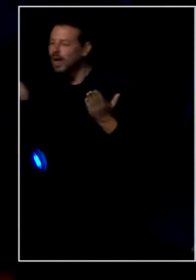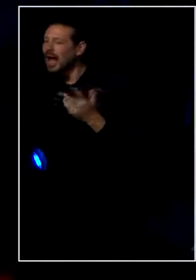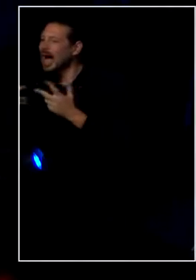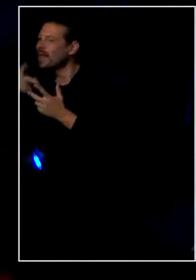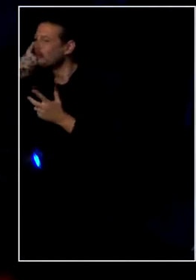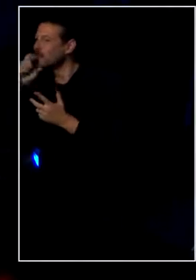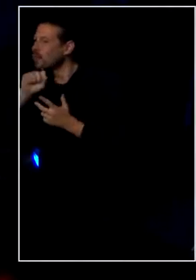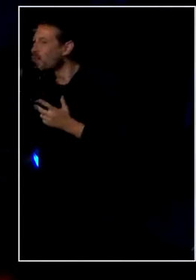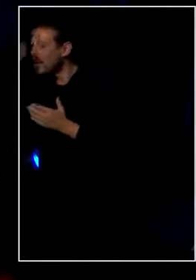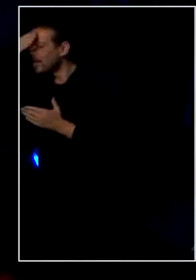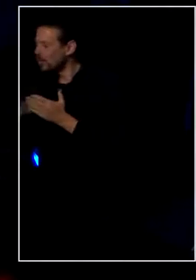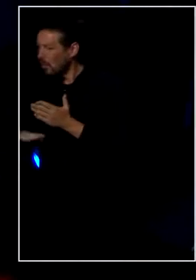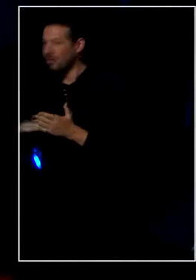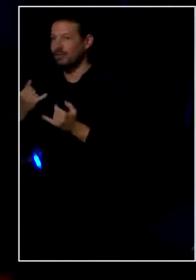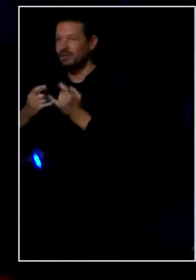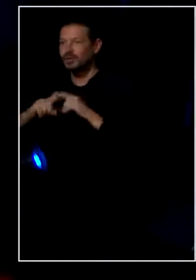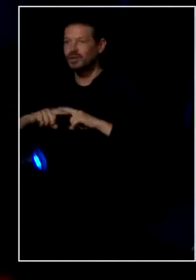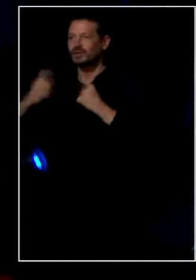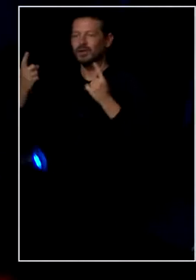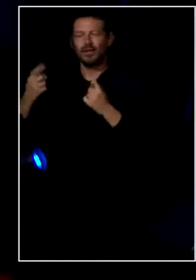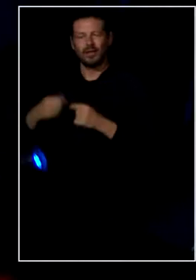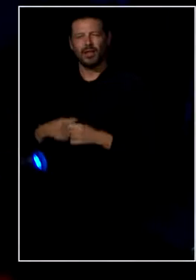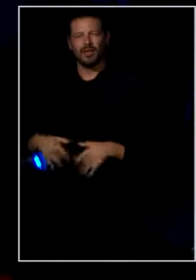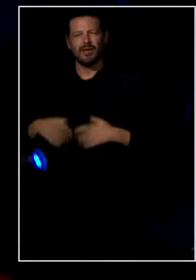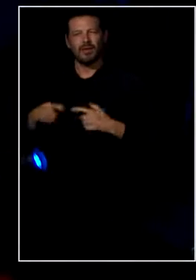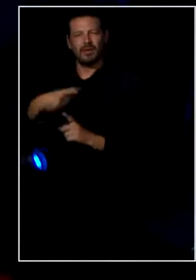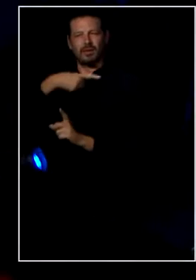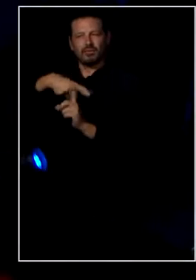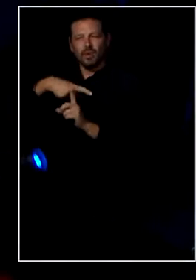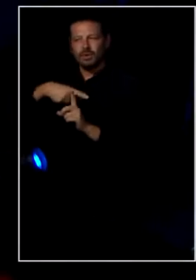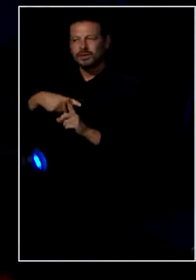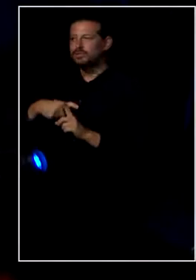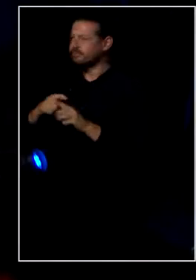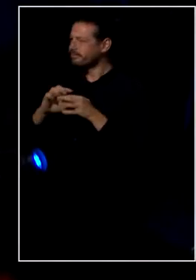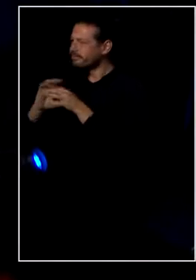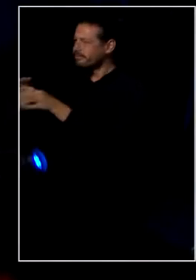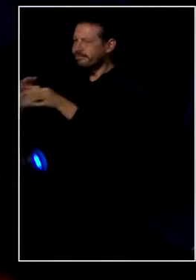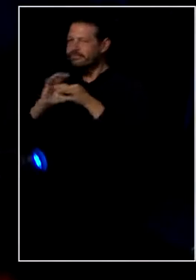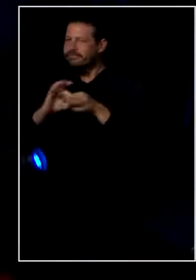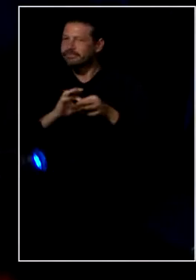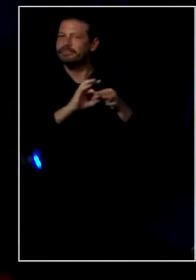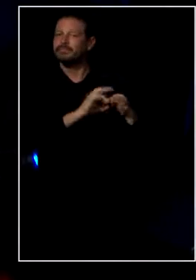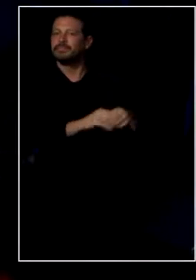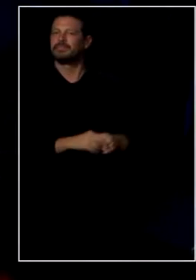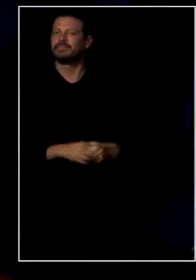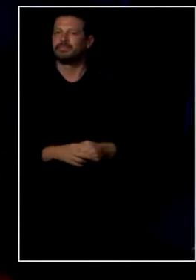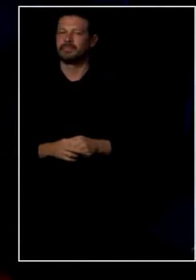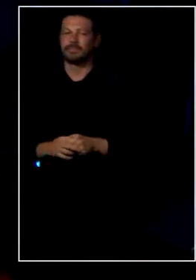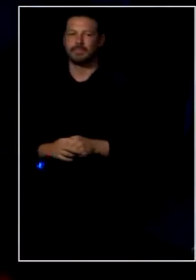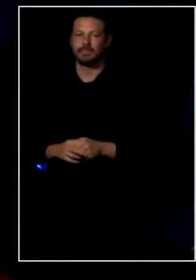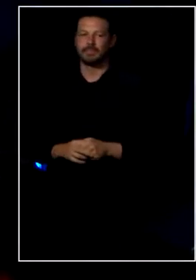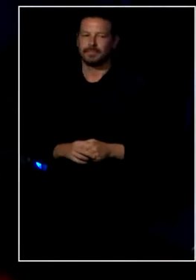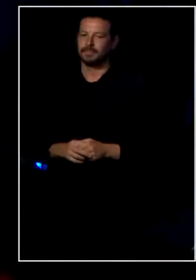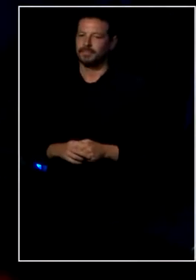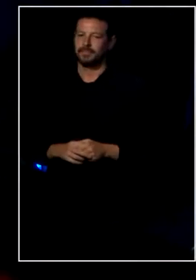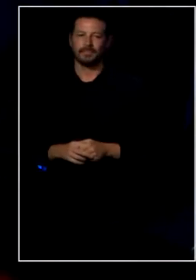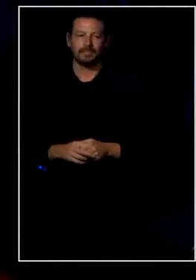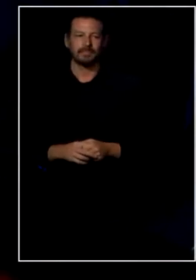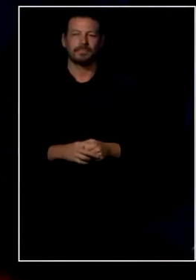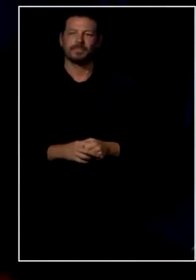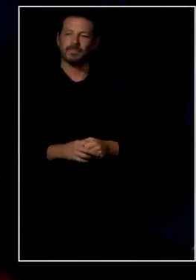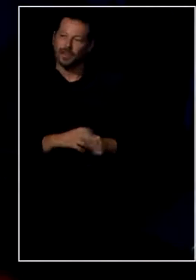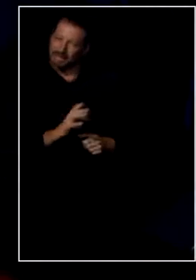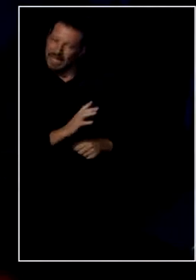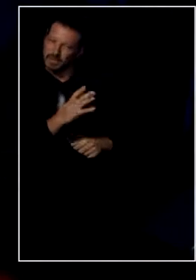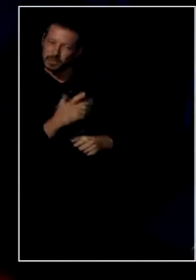removed from mine, and it was good. I felt like I had a kinship with these people. I'm interested to